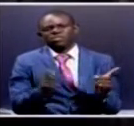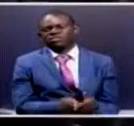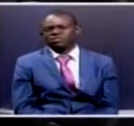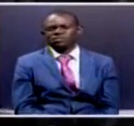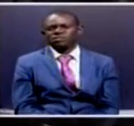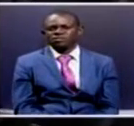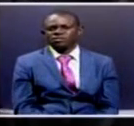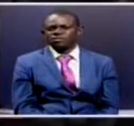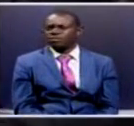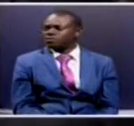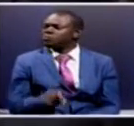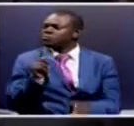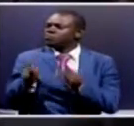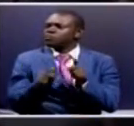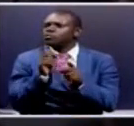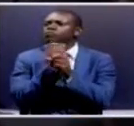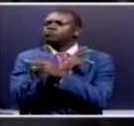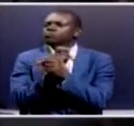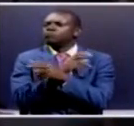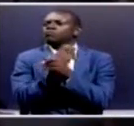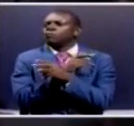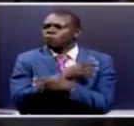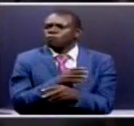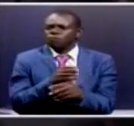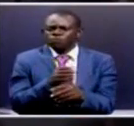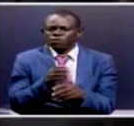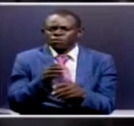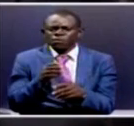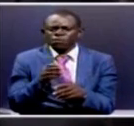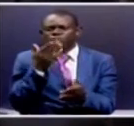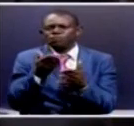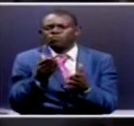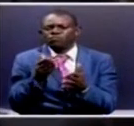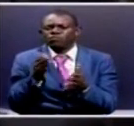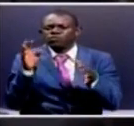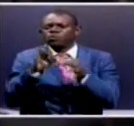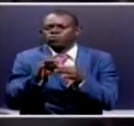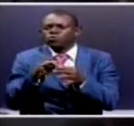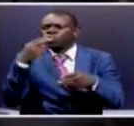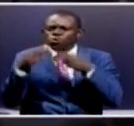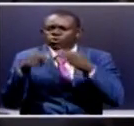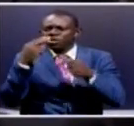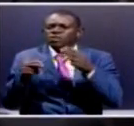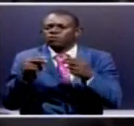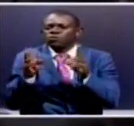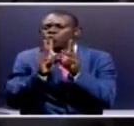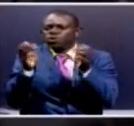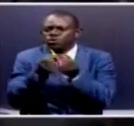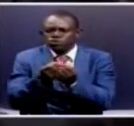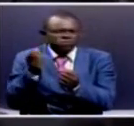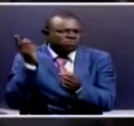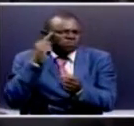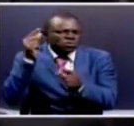pick a workshop at Southern Sun, and then you start running with them. We are